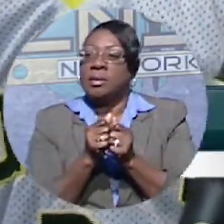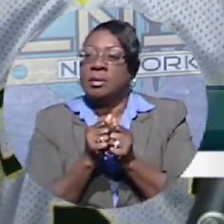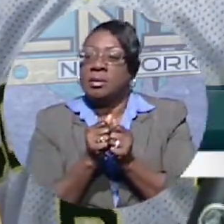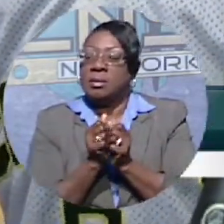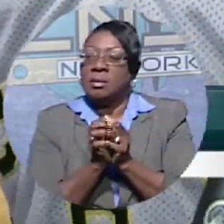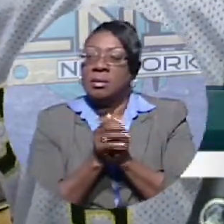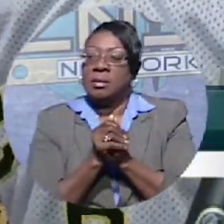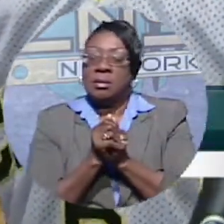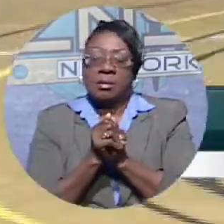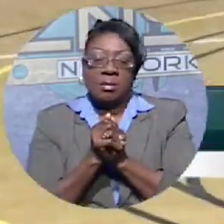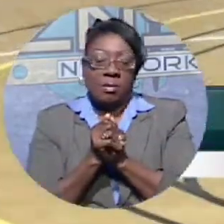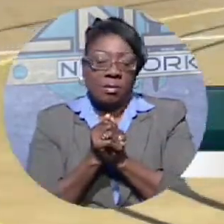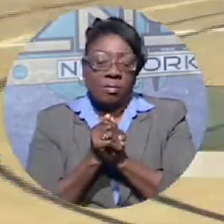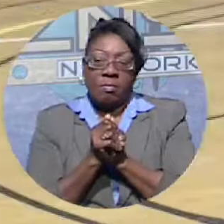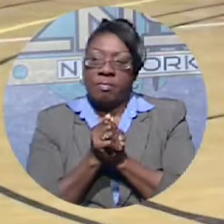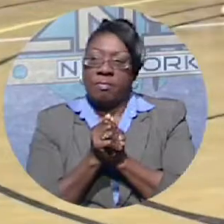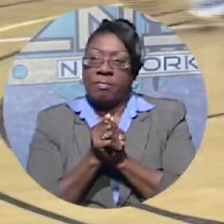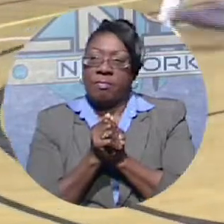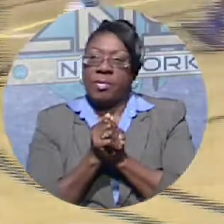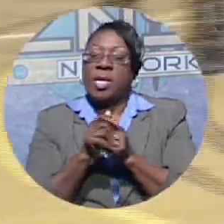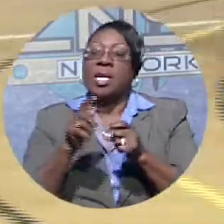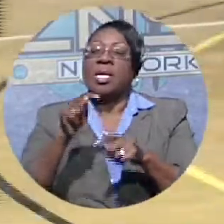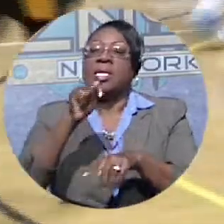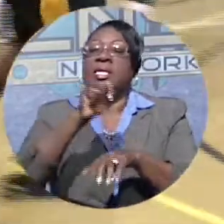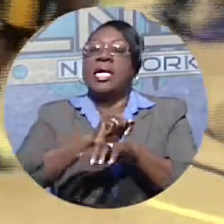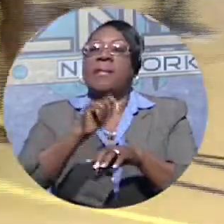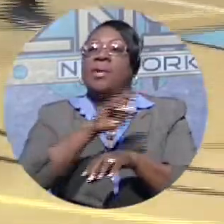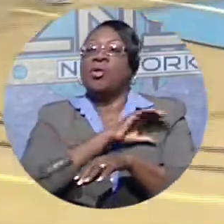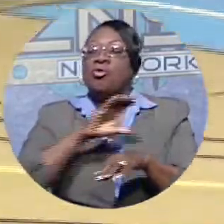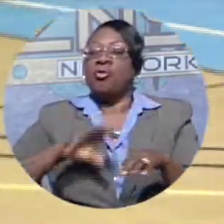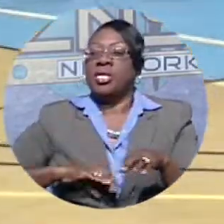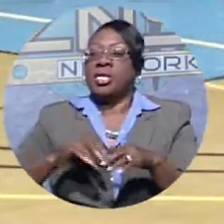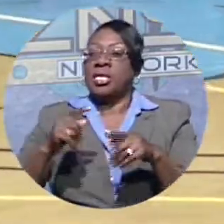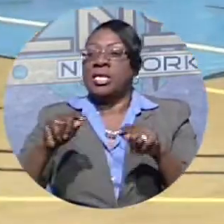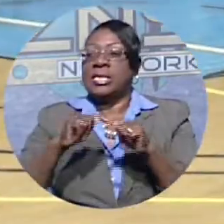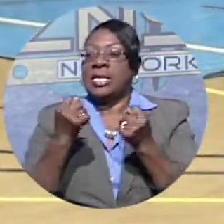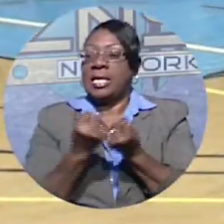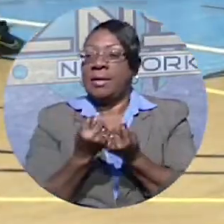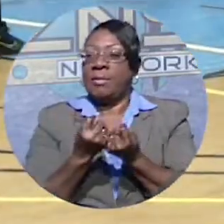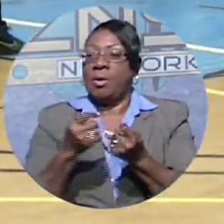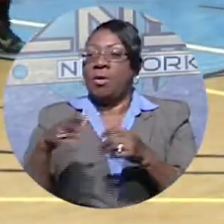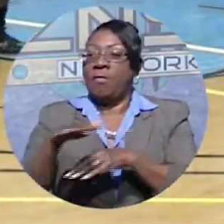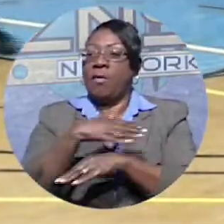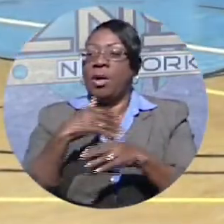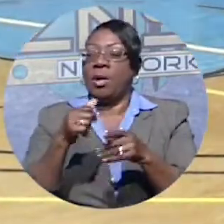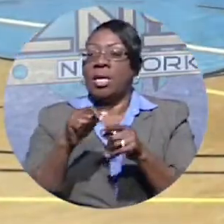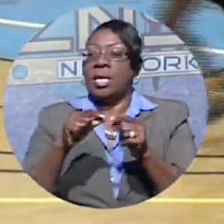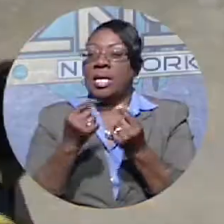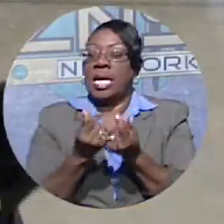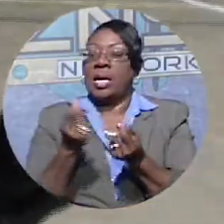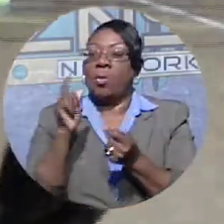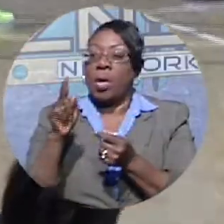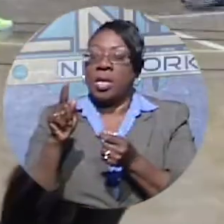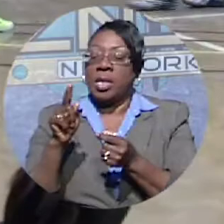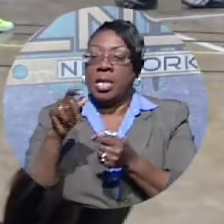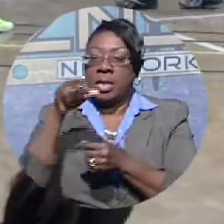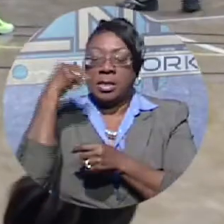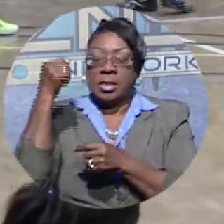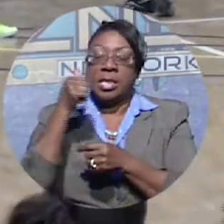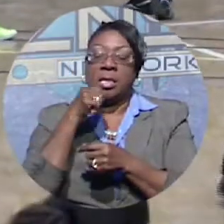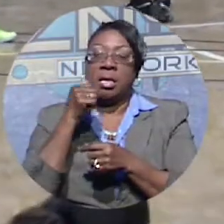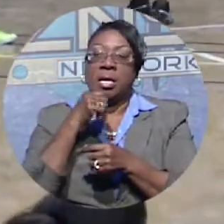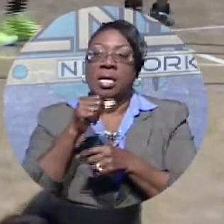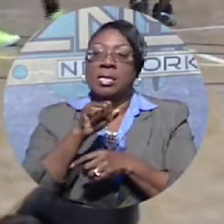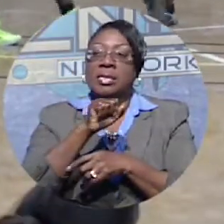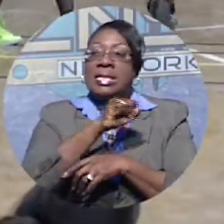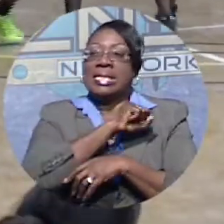third, fourth quarter we played QC ball. The Temple Christian Suns on upset alert in game 1 of the Senior Girls Championship. Sack's Big Red